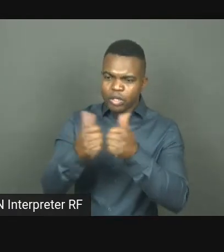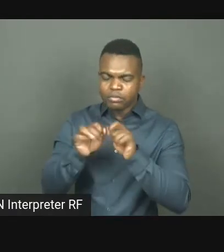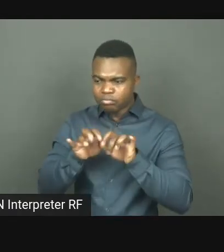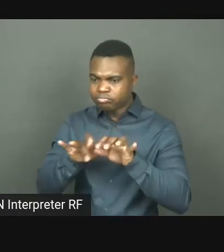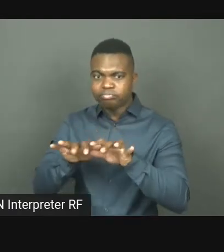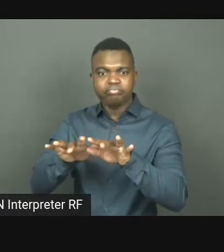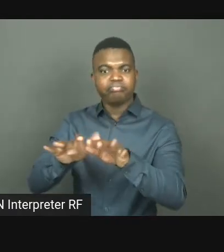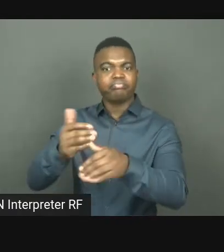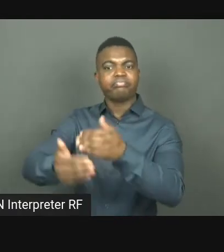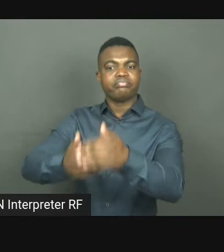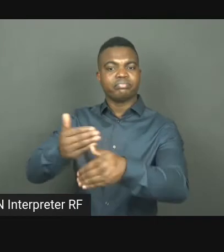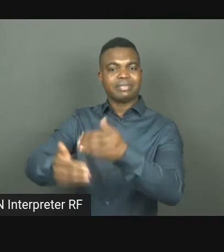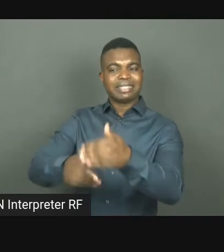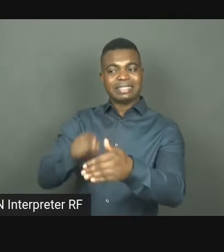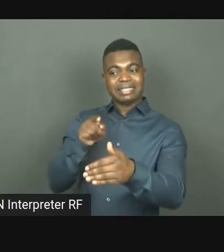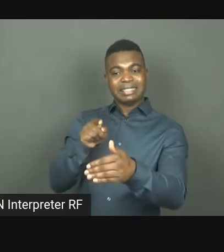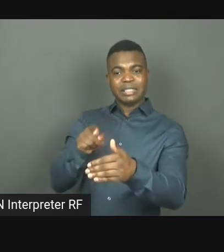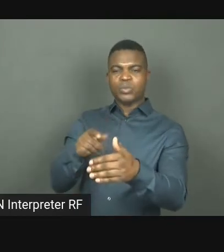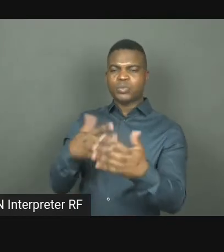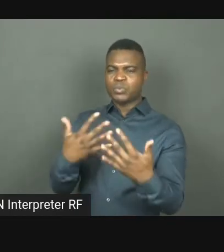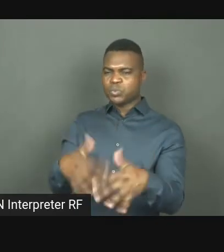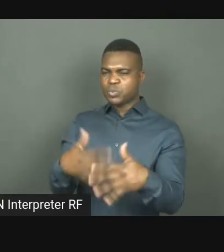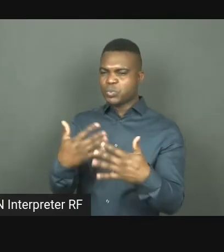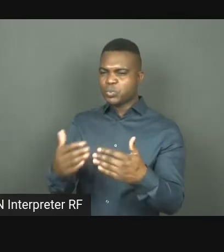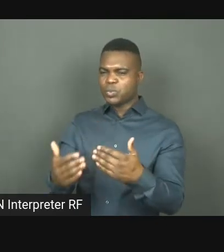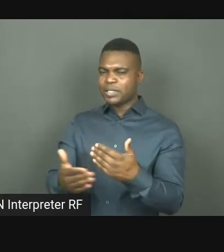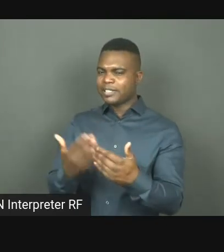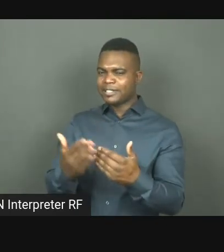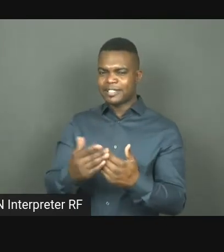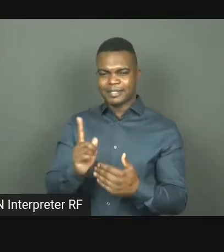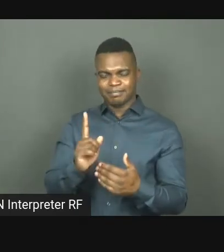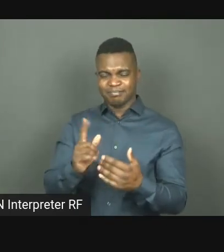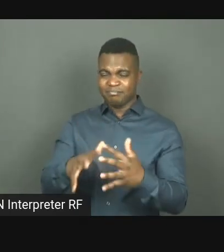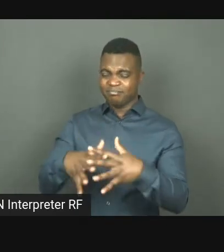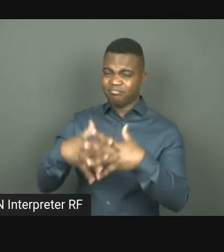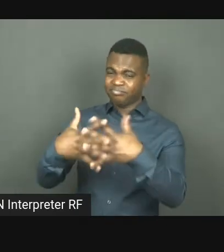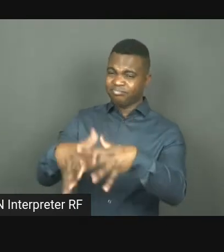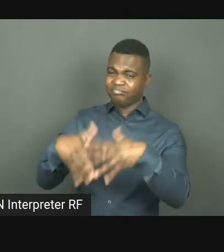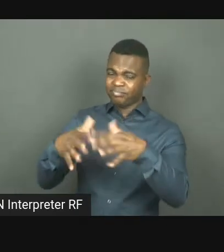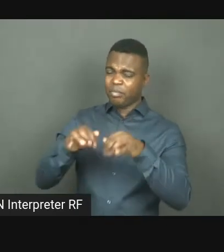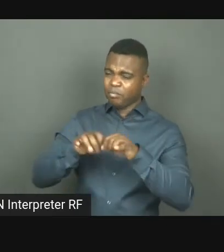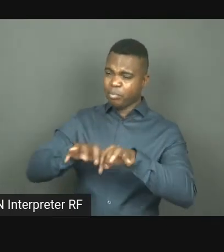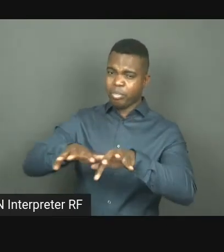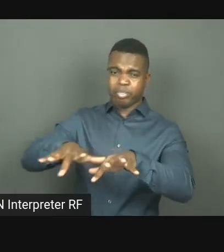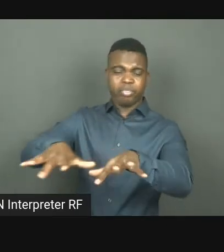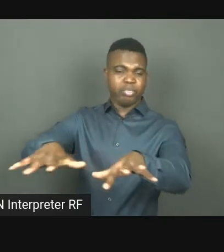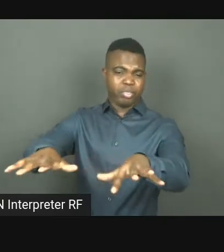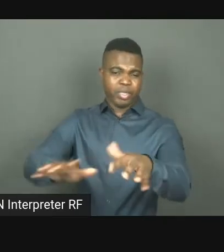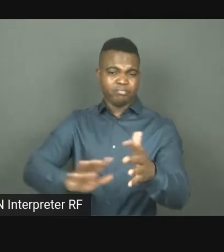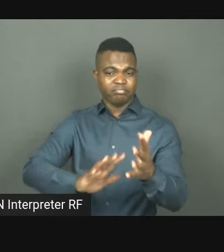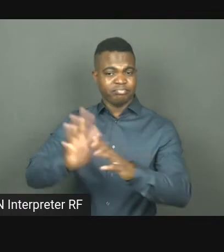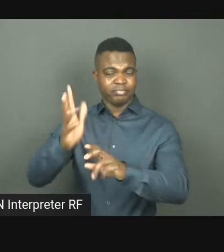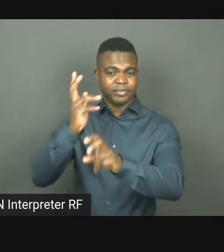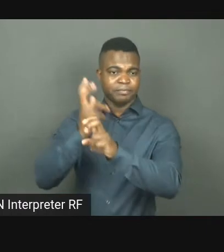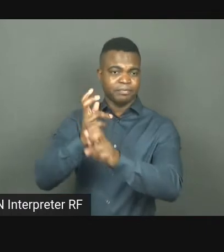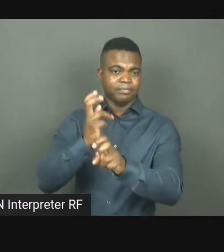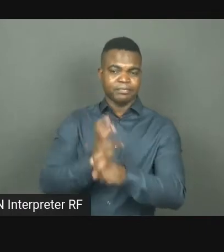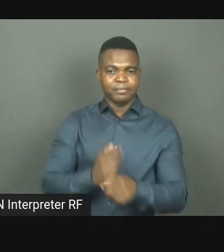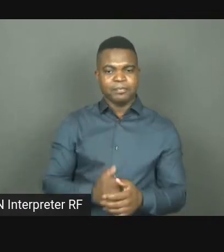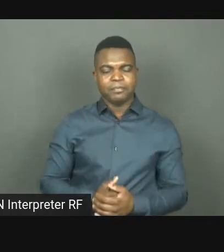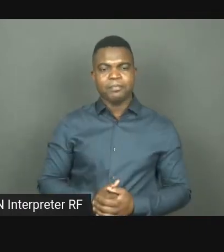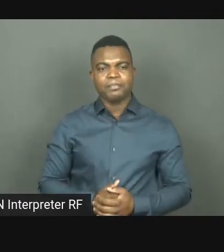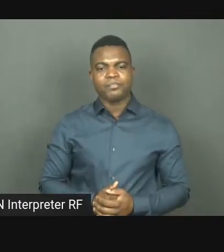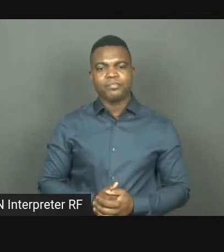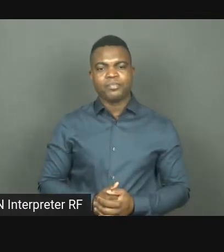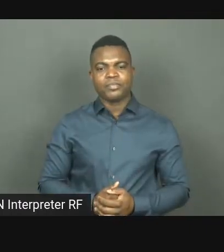HIV practice settings is focused on building coalitions between faith communities, faith-based organizations,